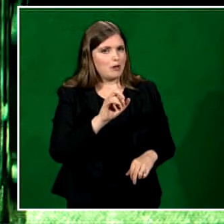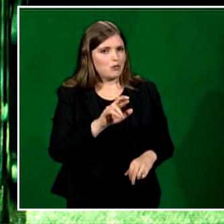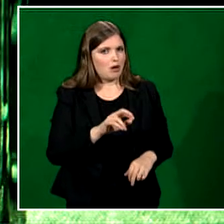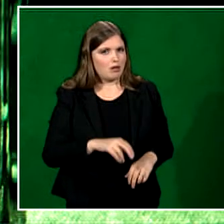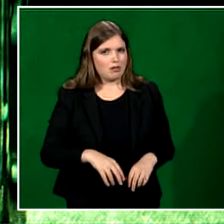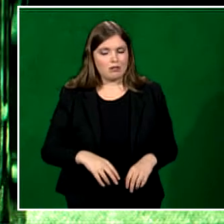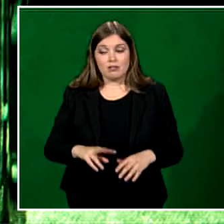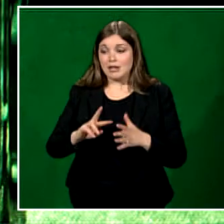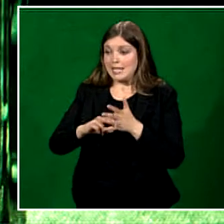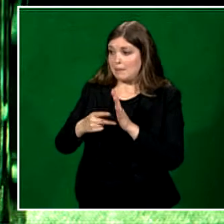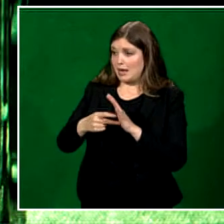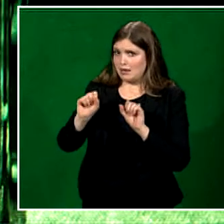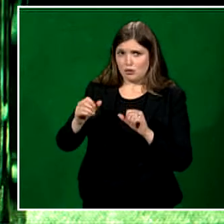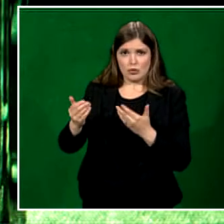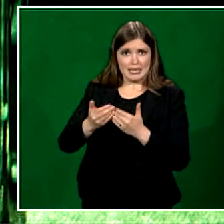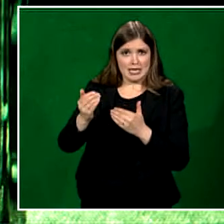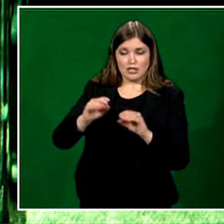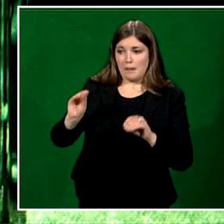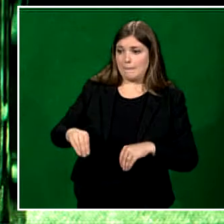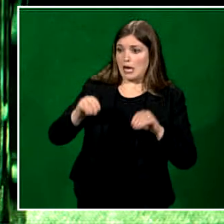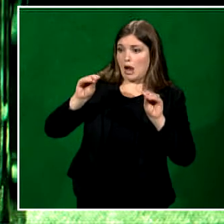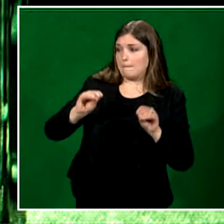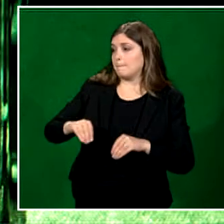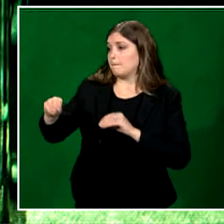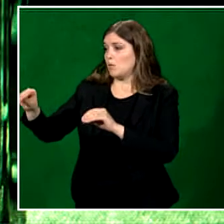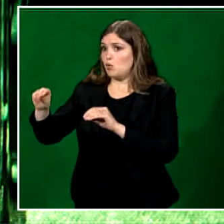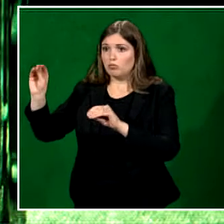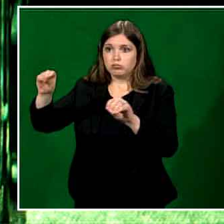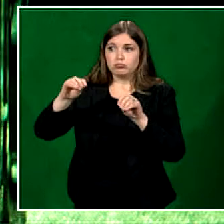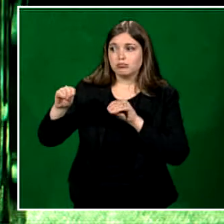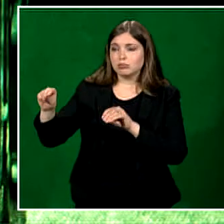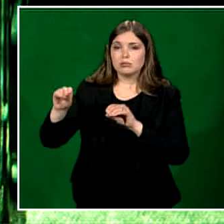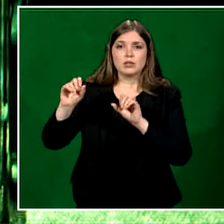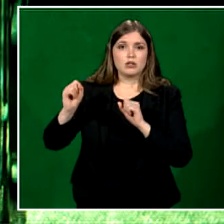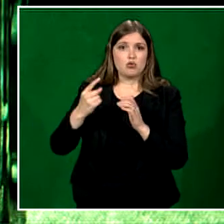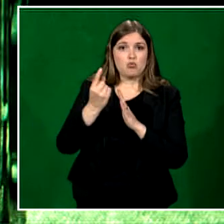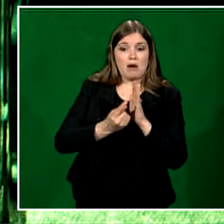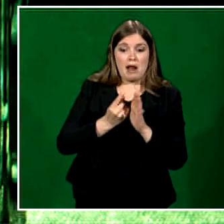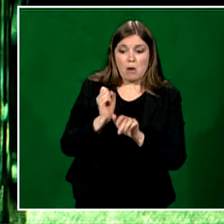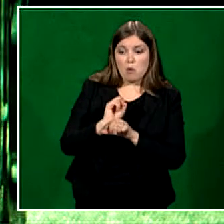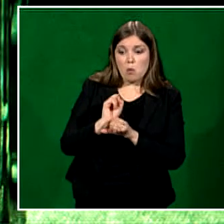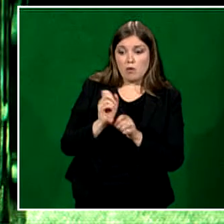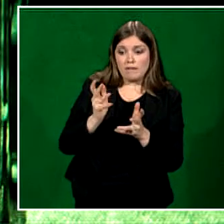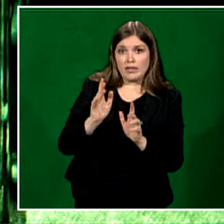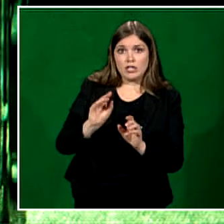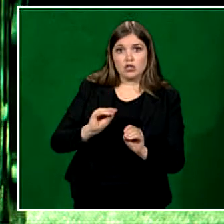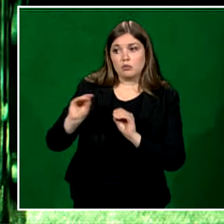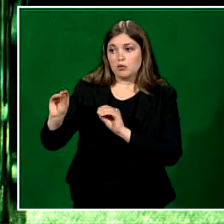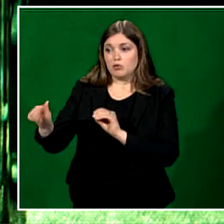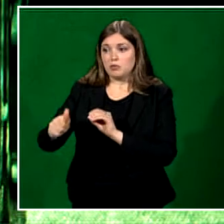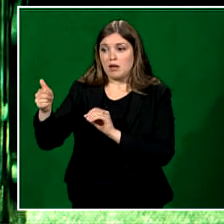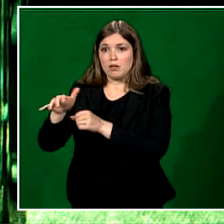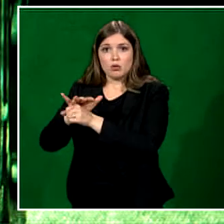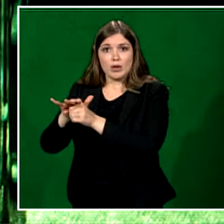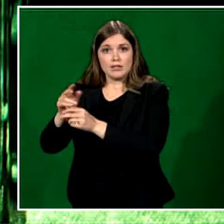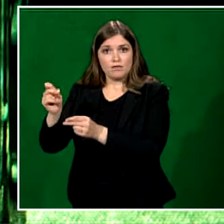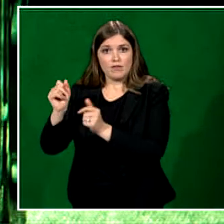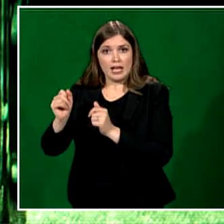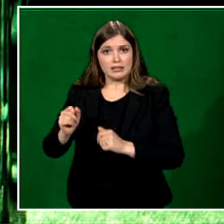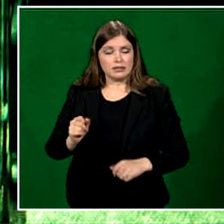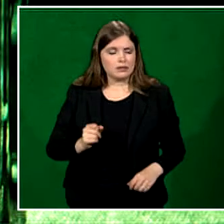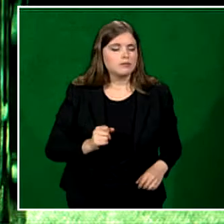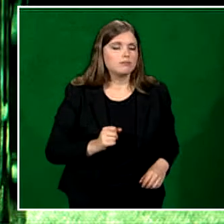very mobile? You can finish quickly within an hour and be in another location quite fast? Yes, please. We